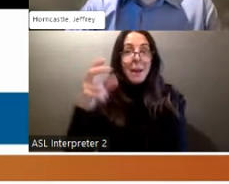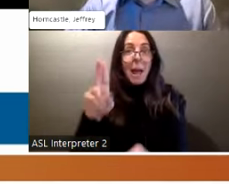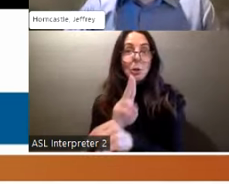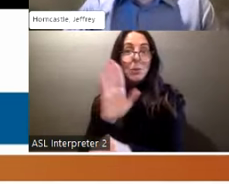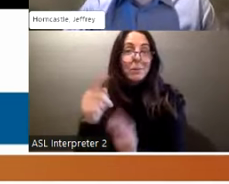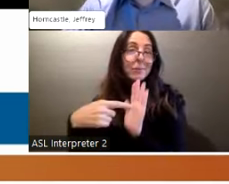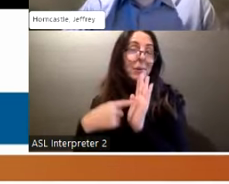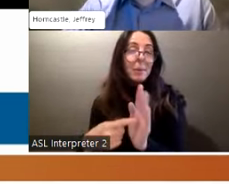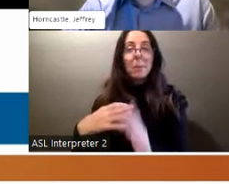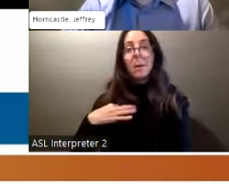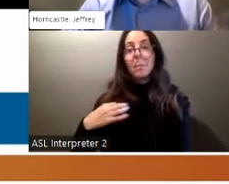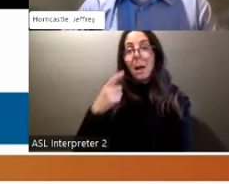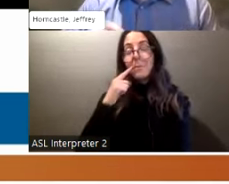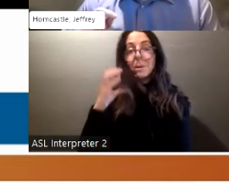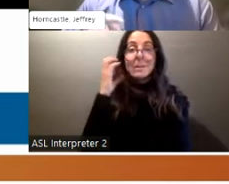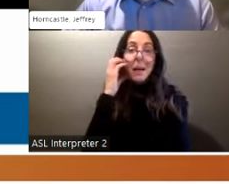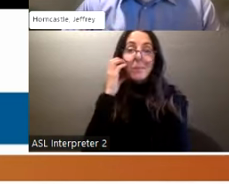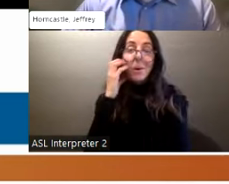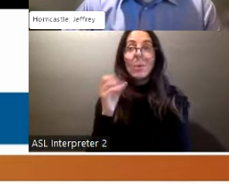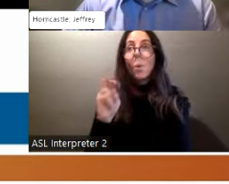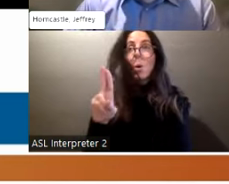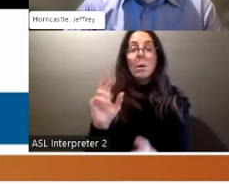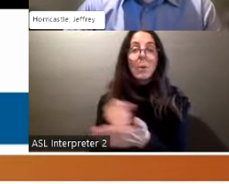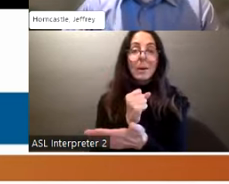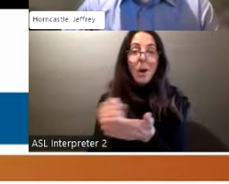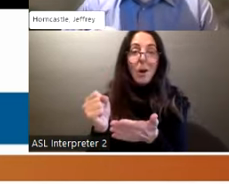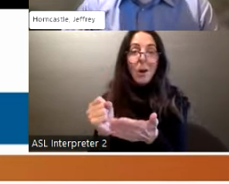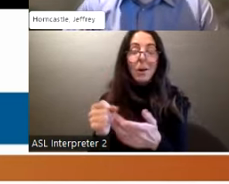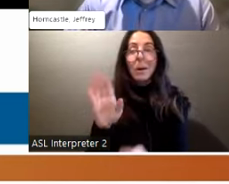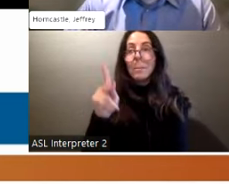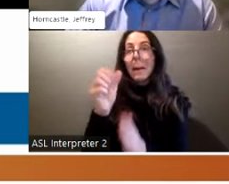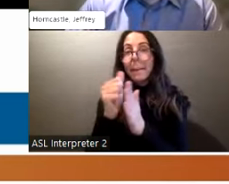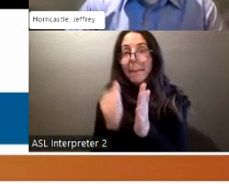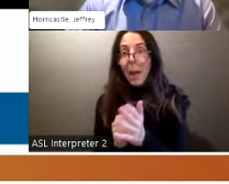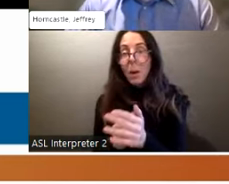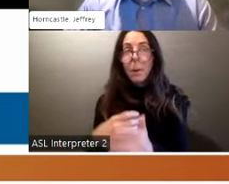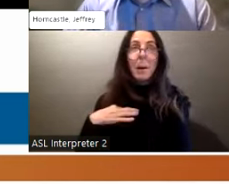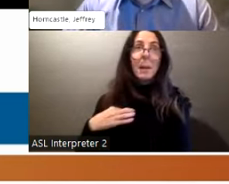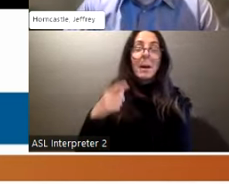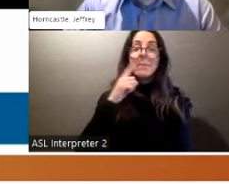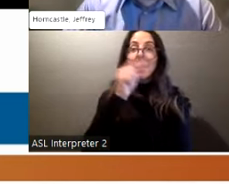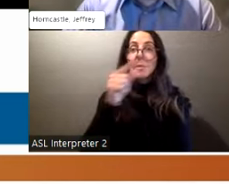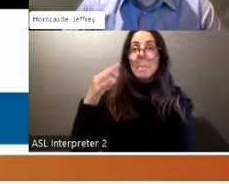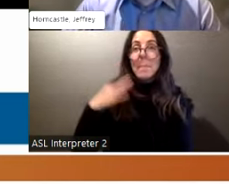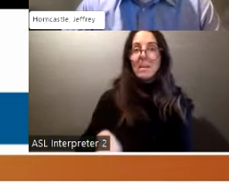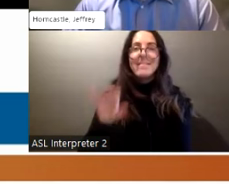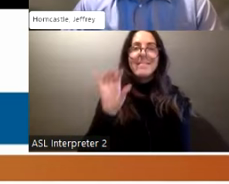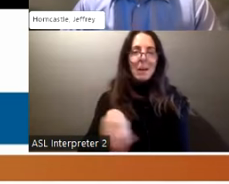credit cards or cell phone accounts, bank accounts, apply for government benefits, that is identity